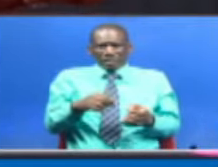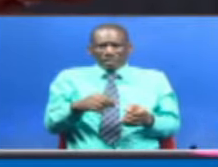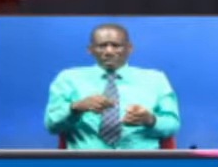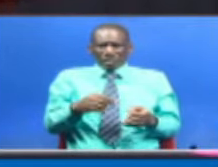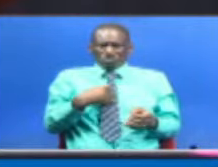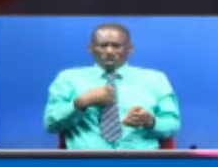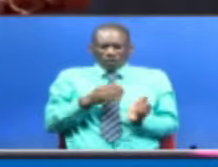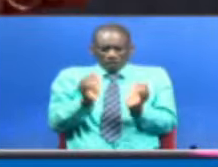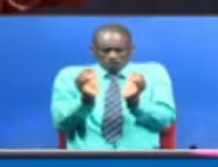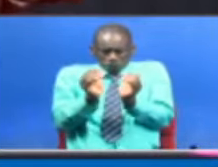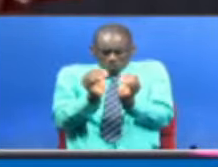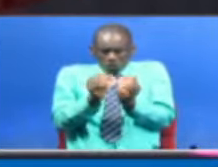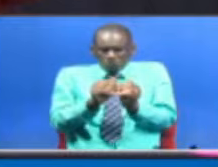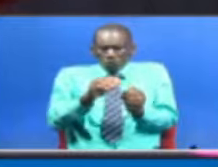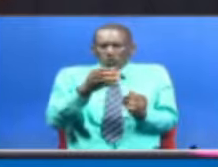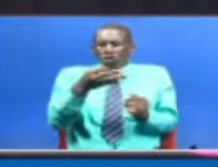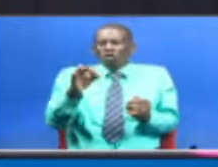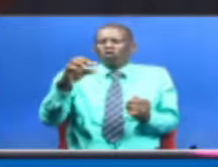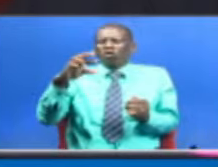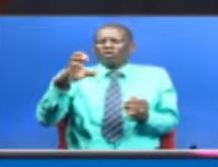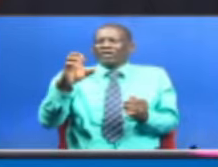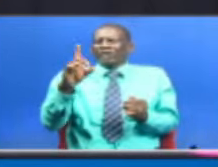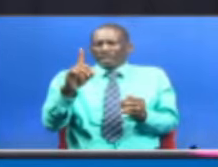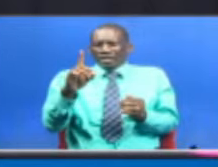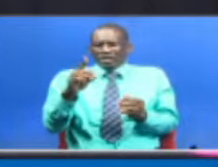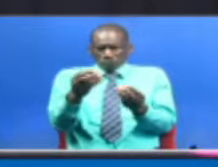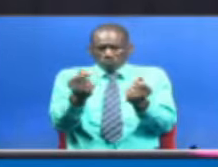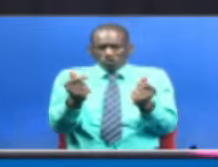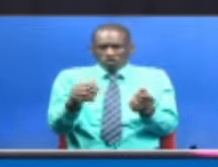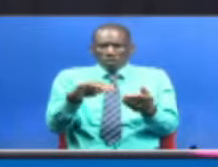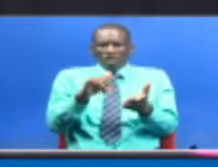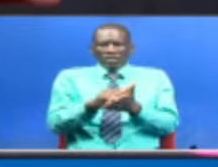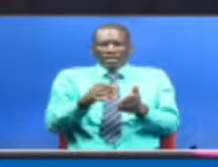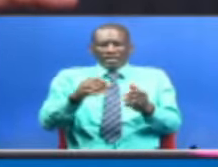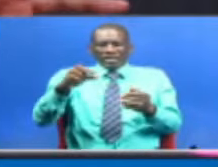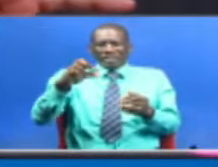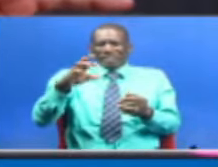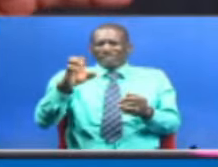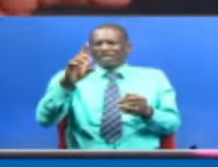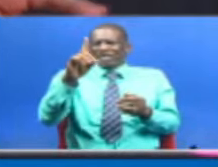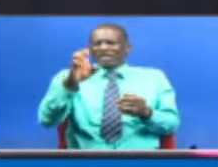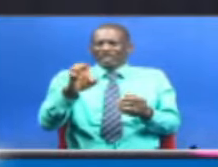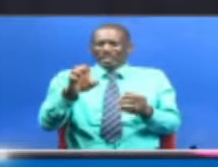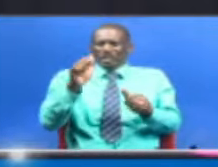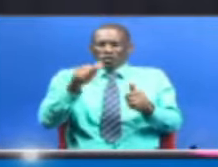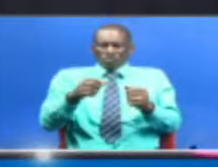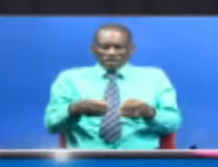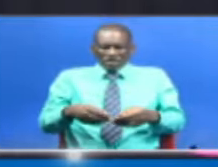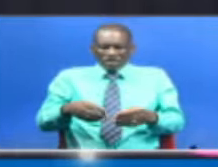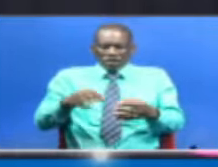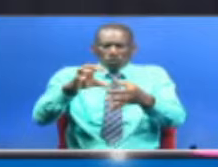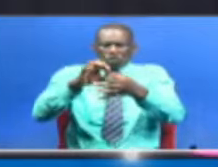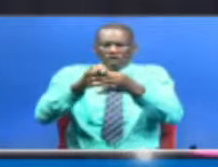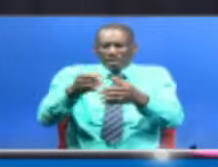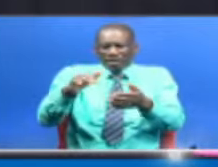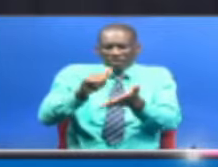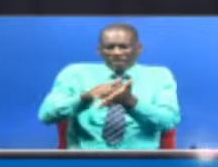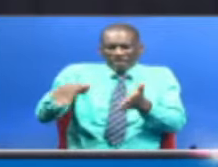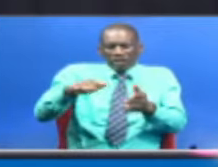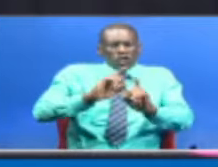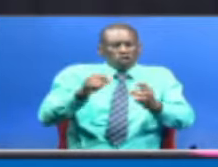off-grid solutions. That is a grid which supplies that local industry and does not connect to the main